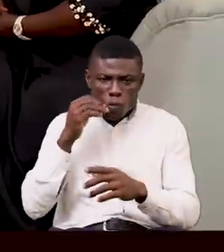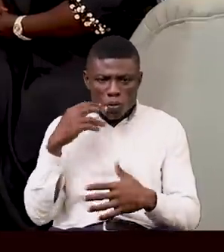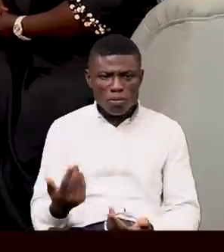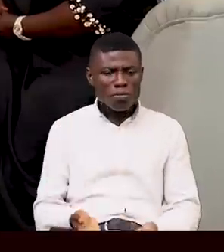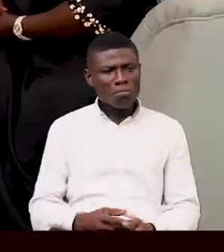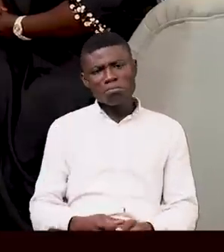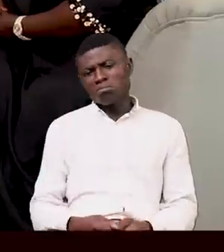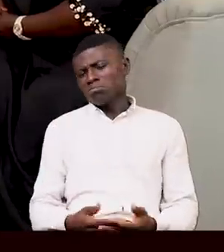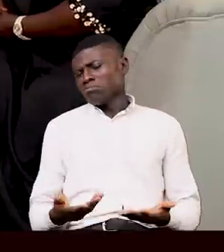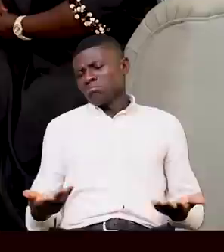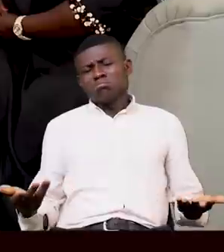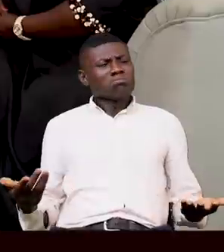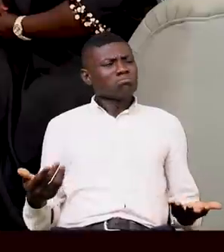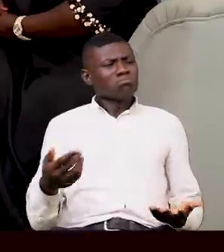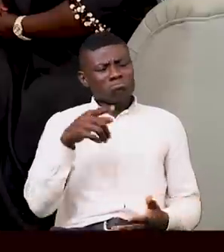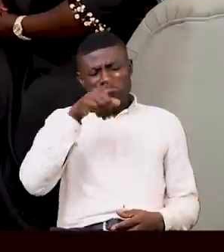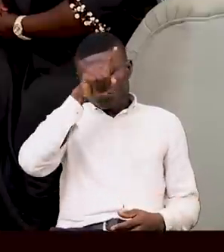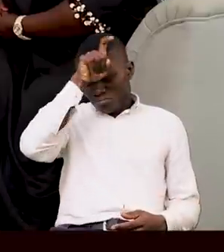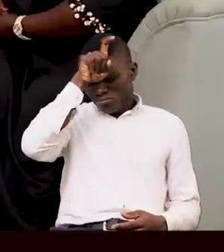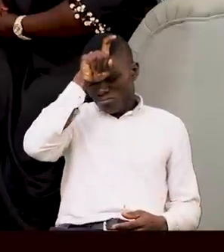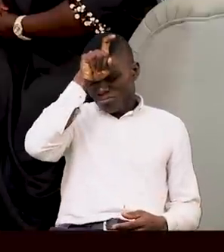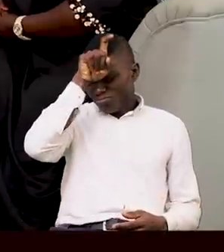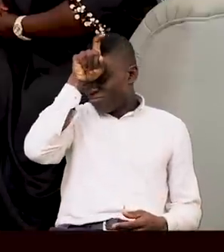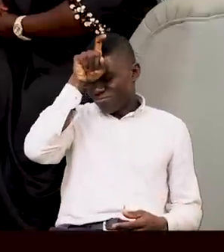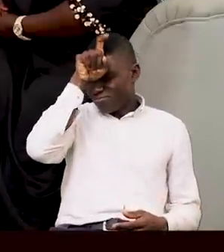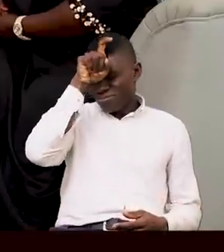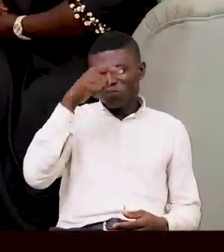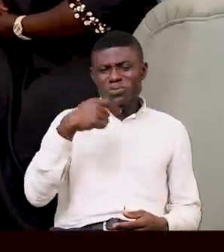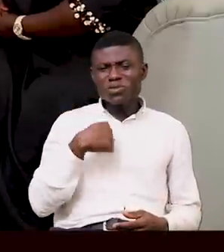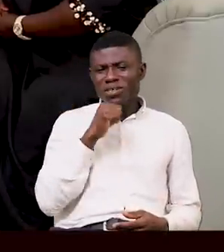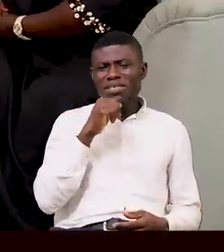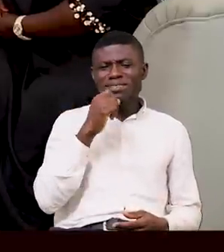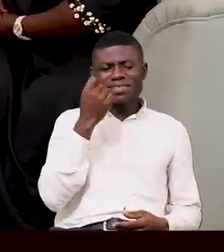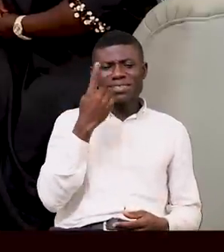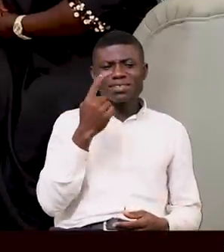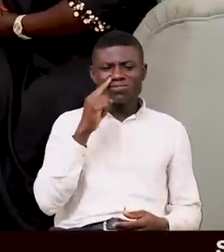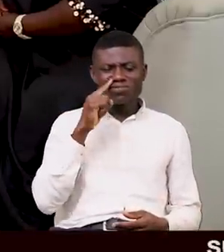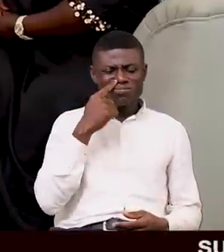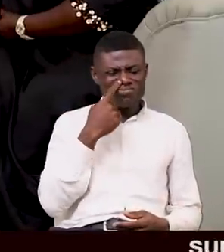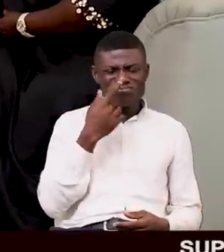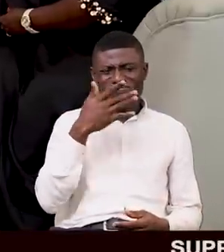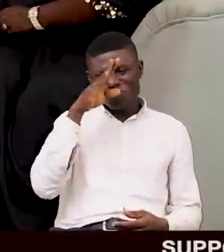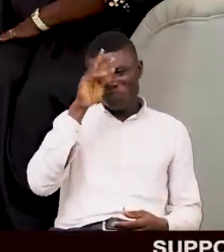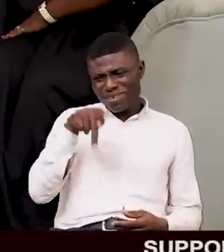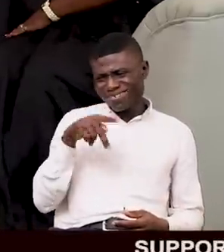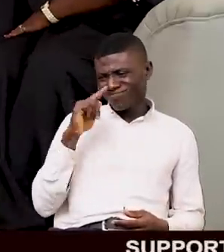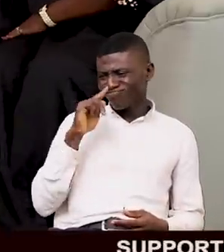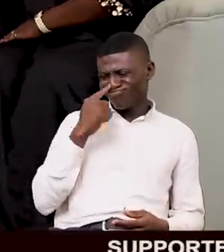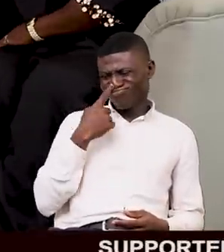wa but there's a or your board or ball me